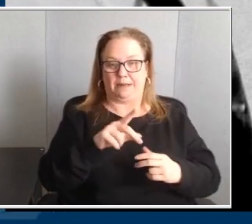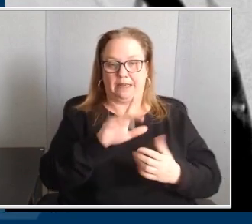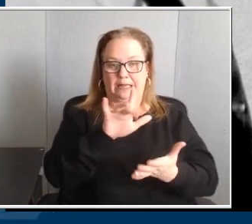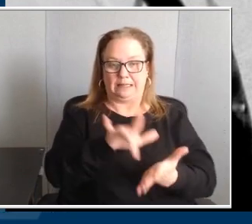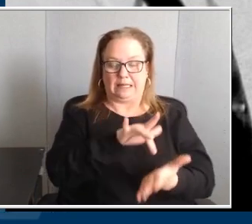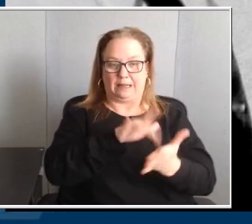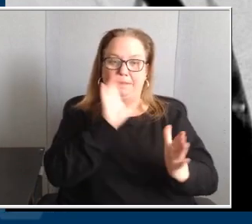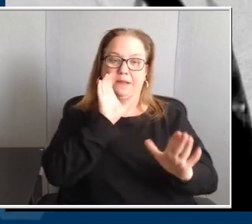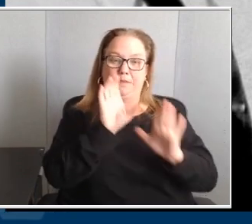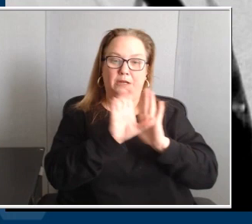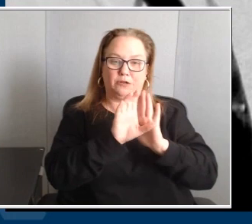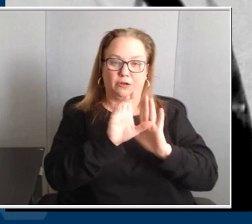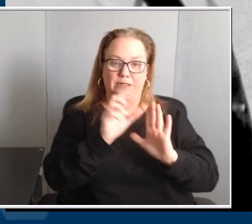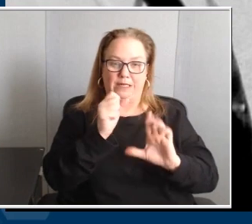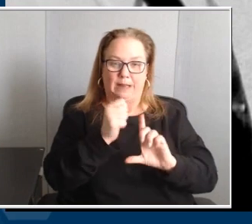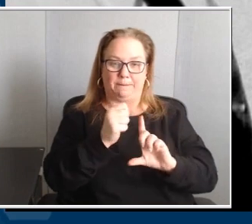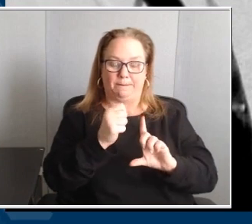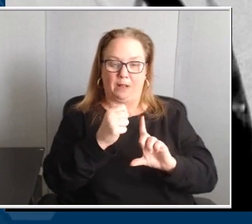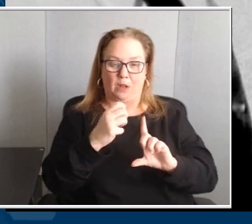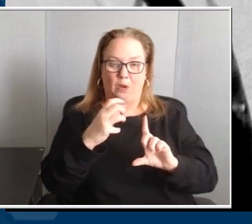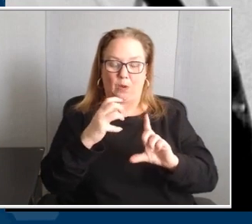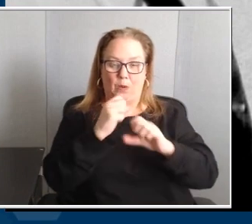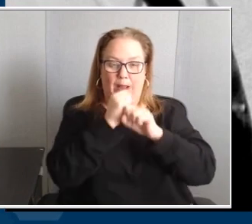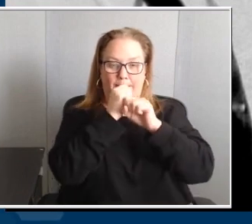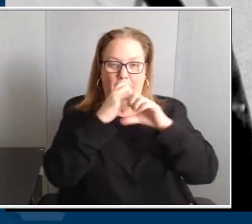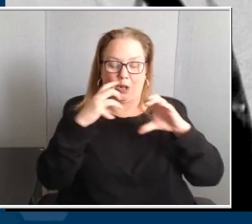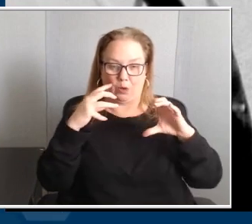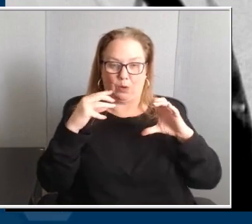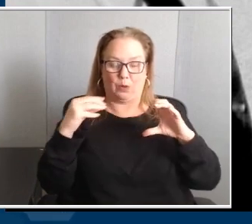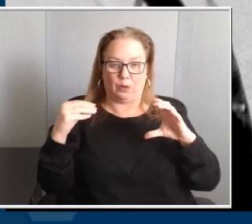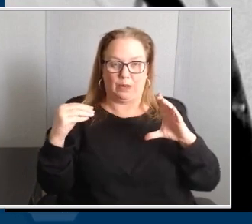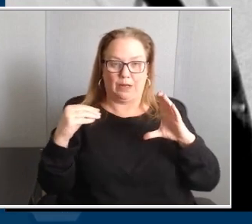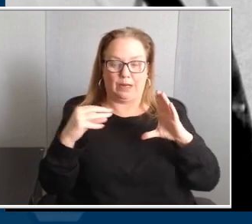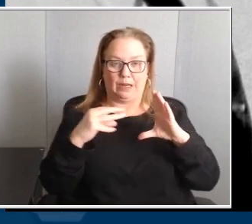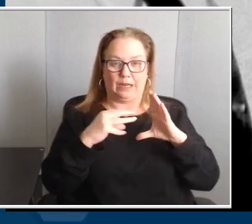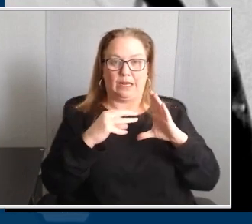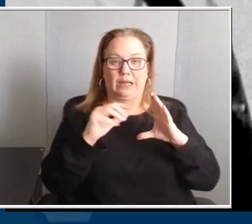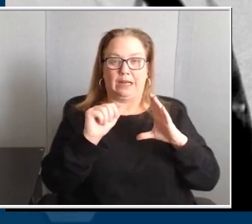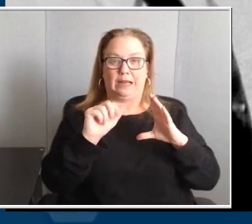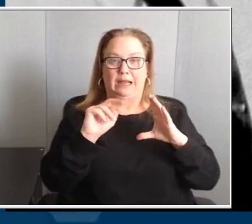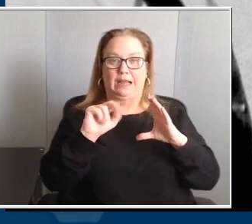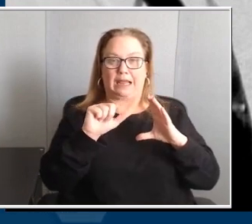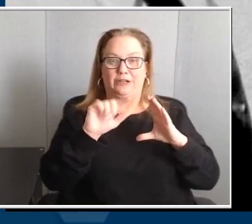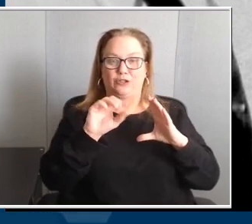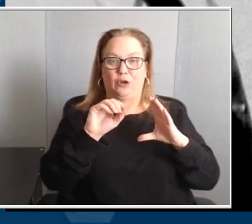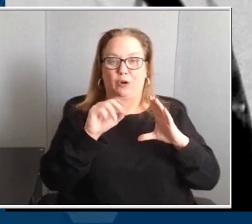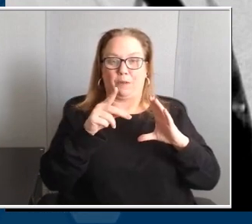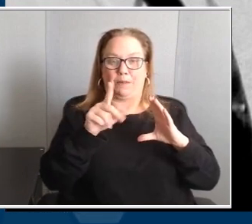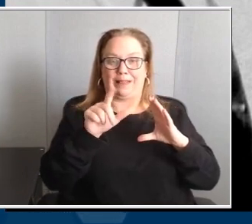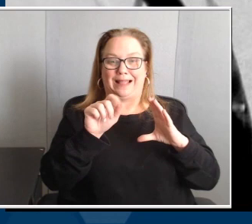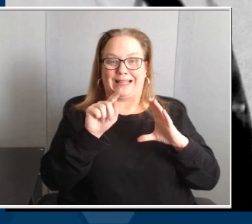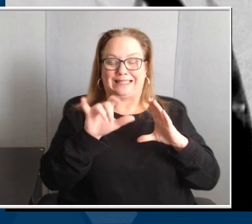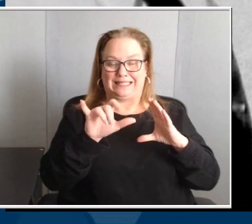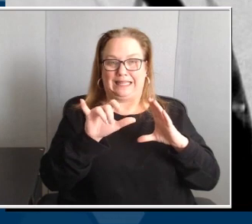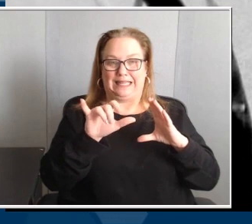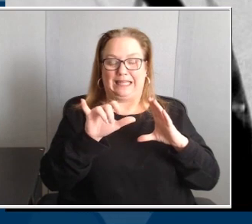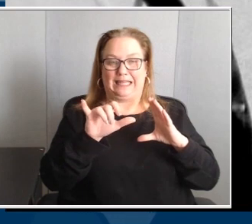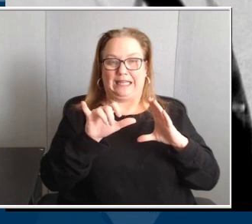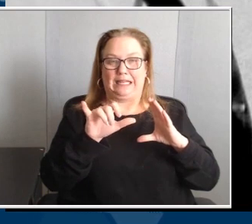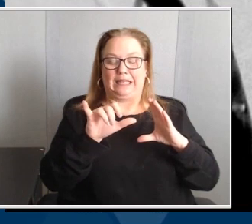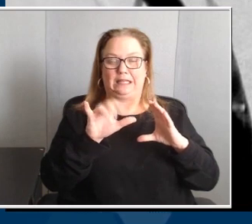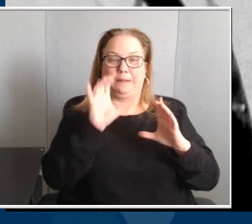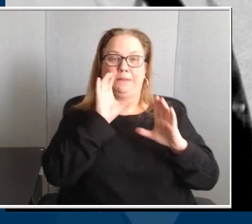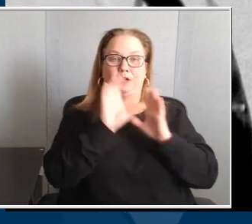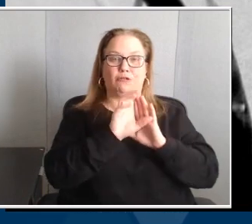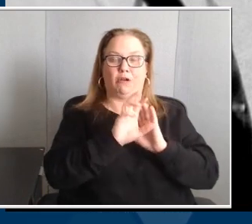can see a balloon right there. I took a balloon into the carotid artery, angioplastied it, opened it enough to get the picture on the far right,